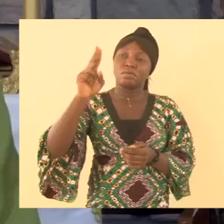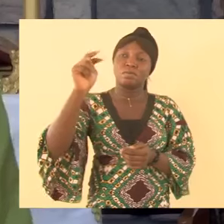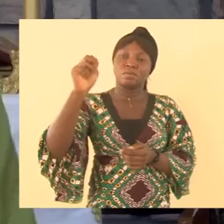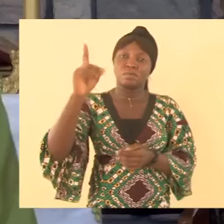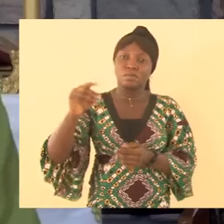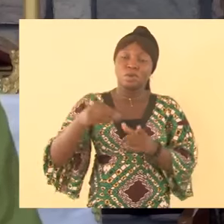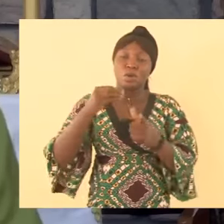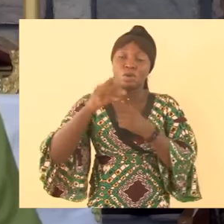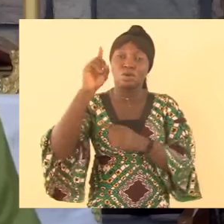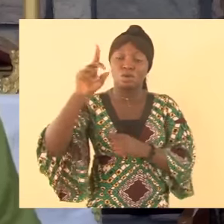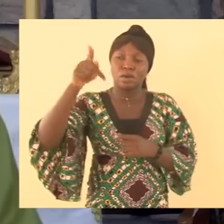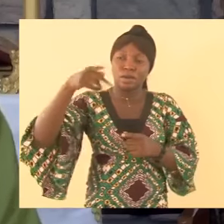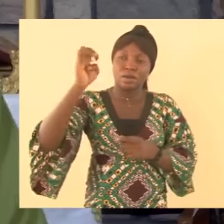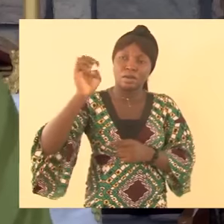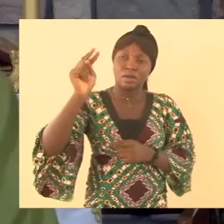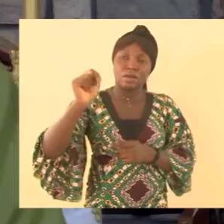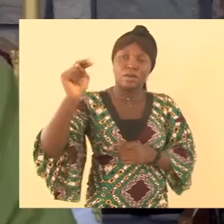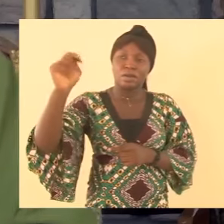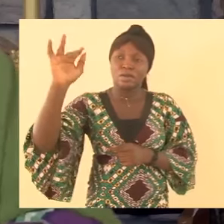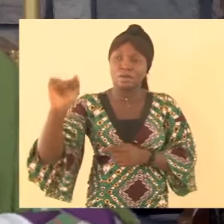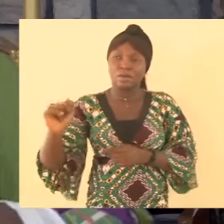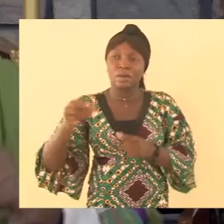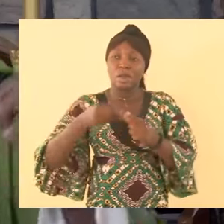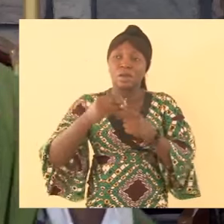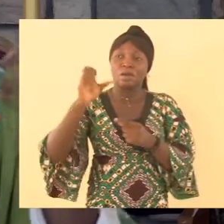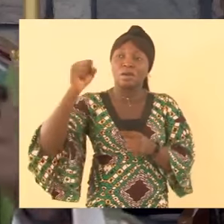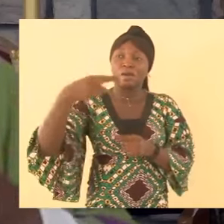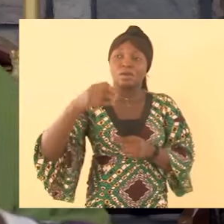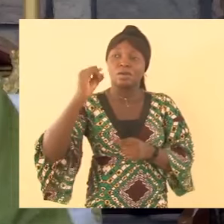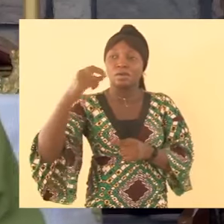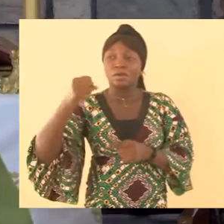or 1 penny or shishi.